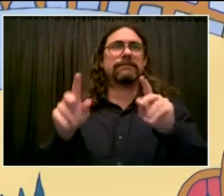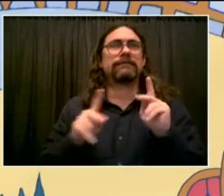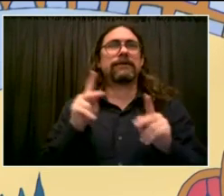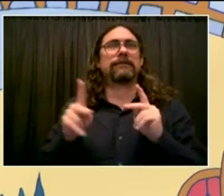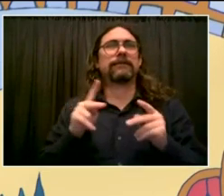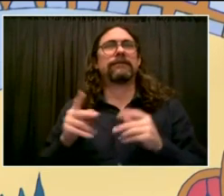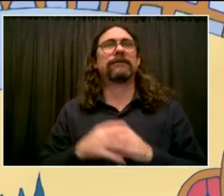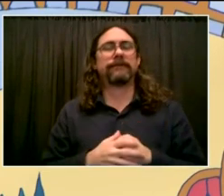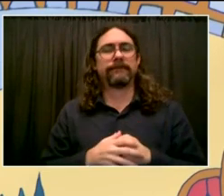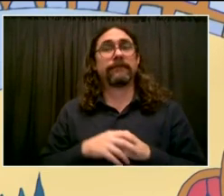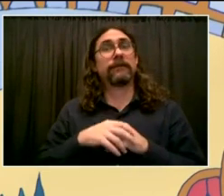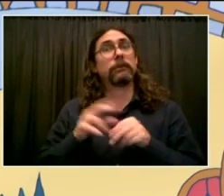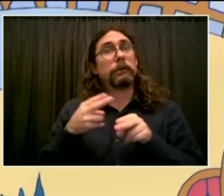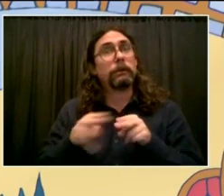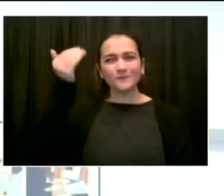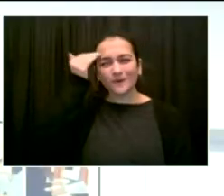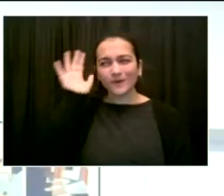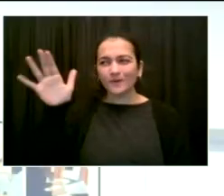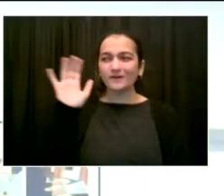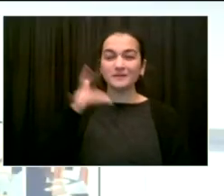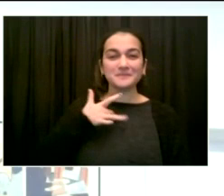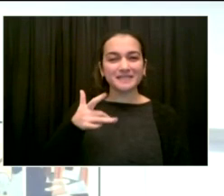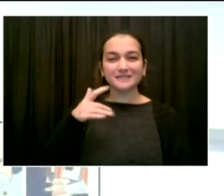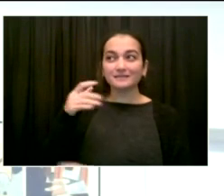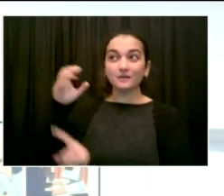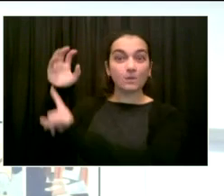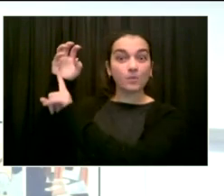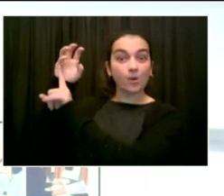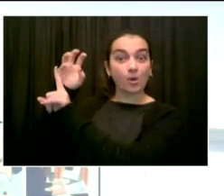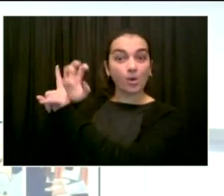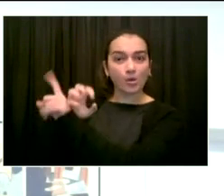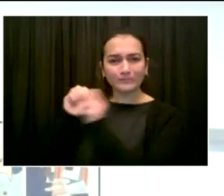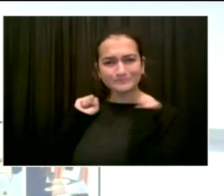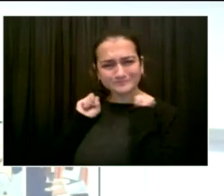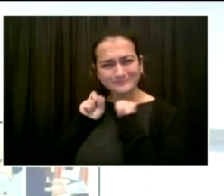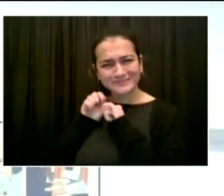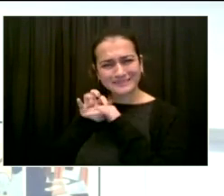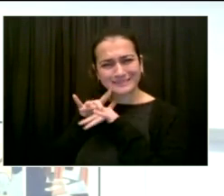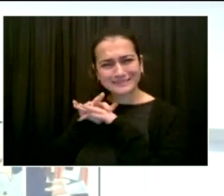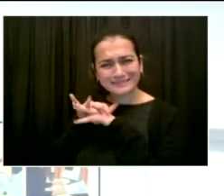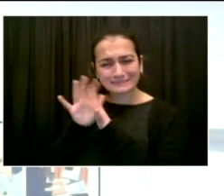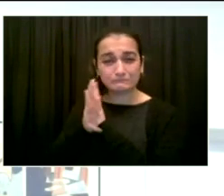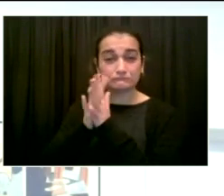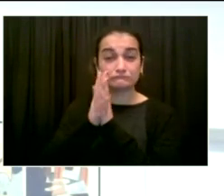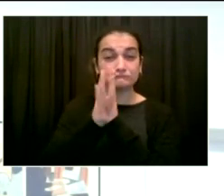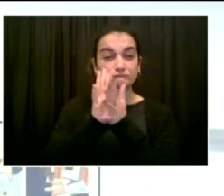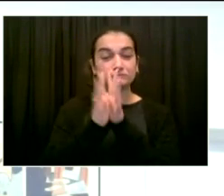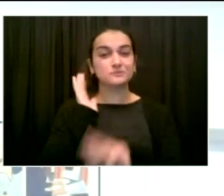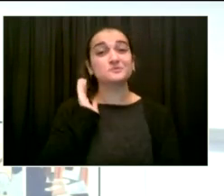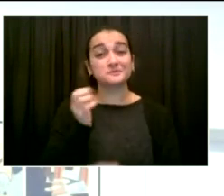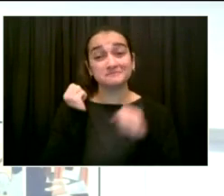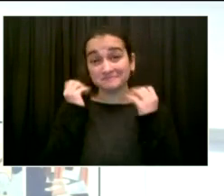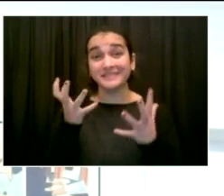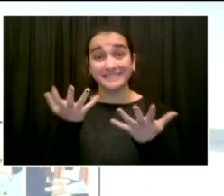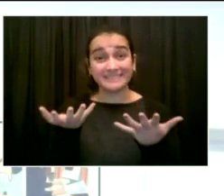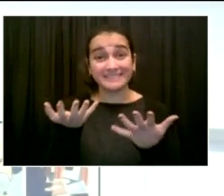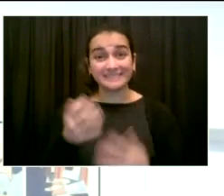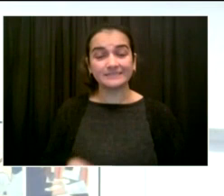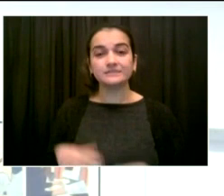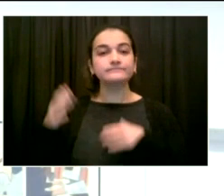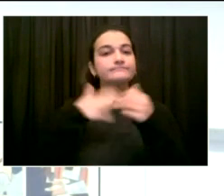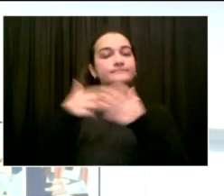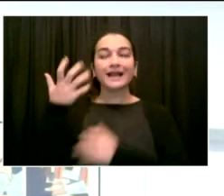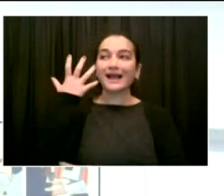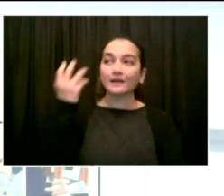everyone. So full vaccination is required. The rationale for being fully vaccinated in that setting is to markedly reduce